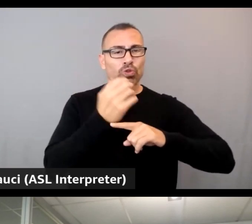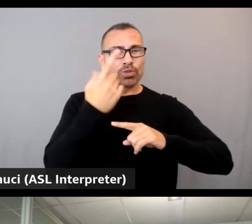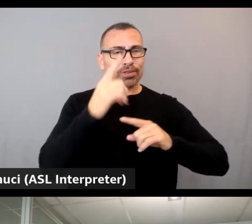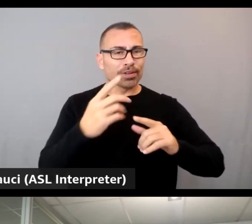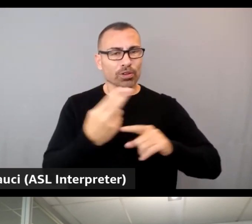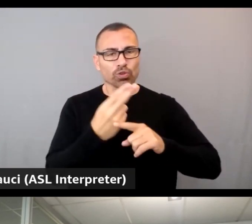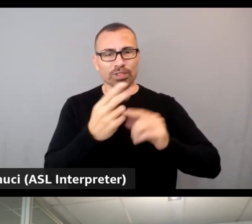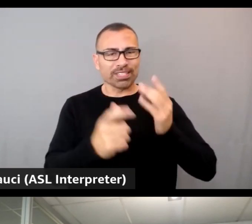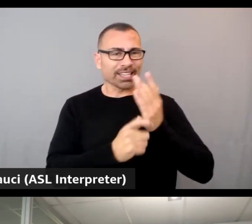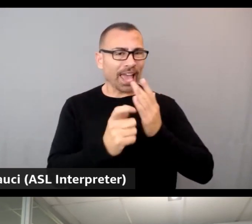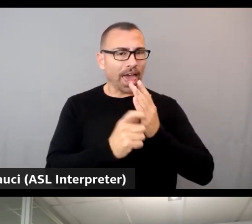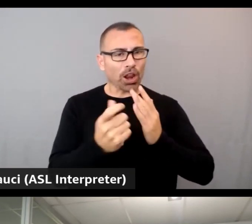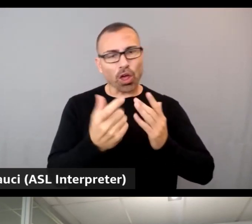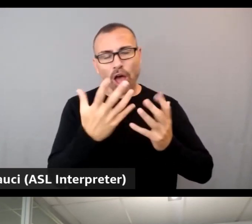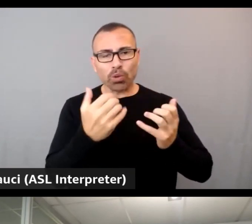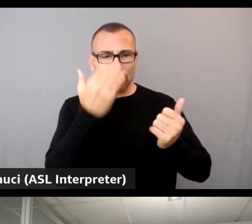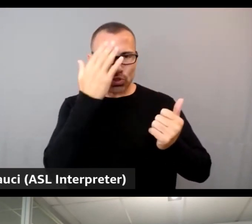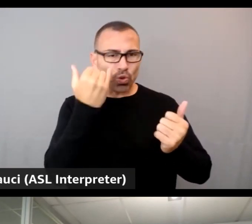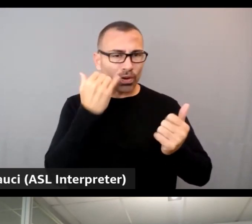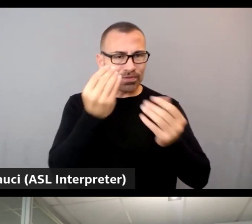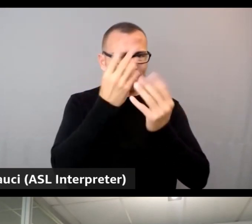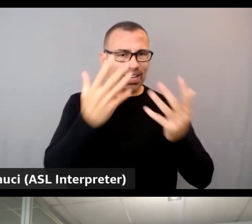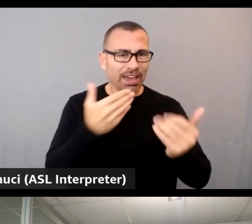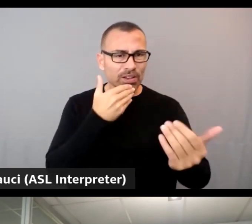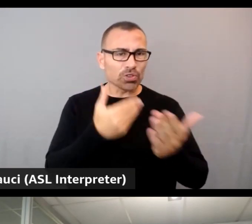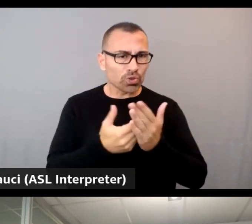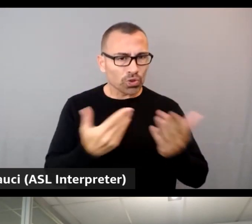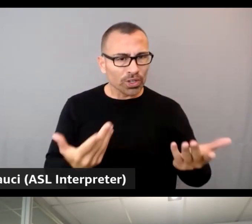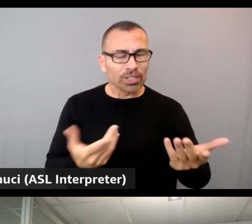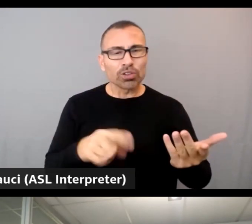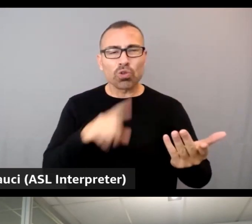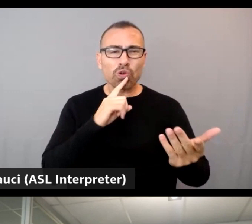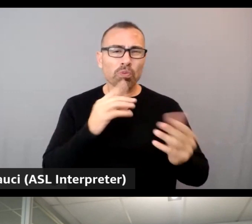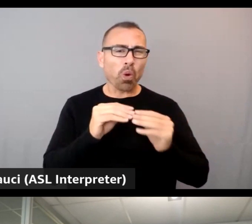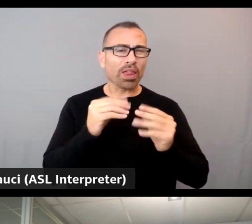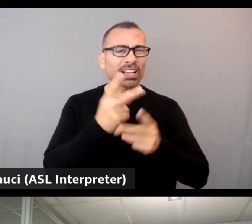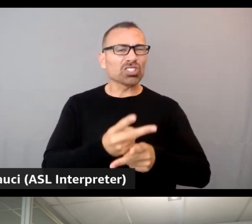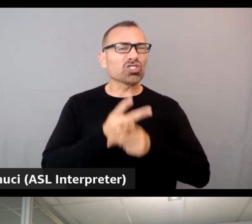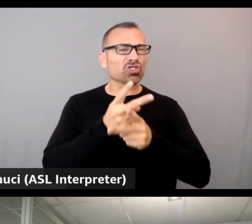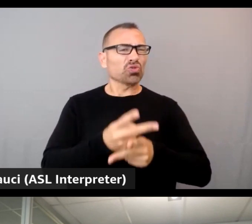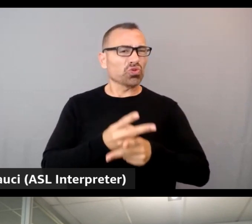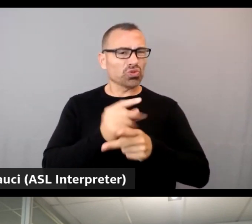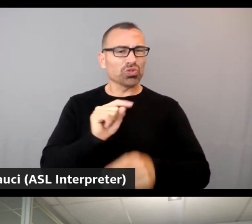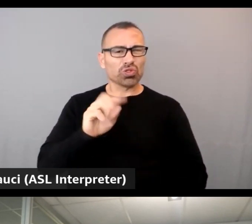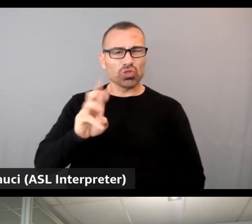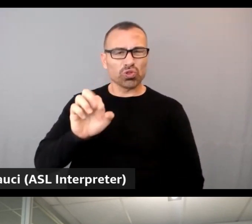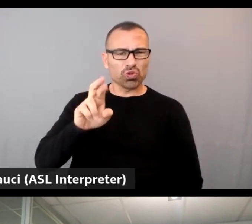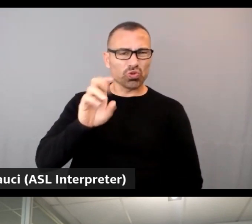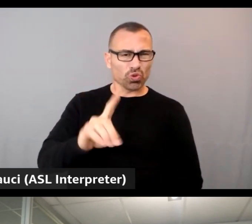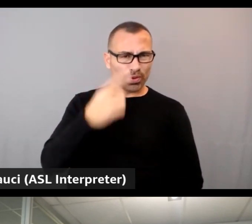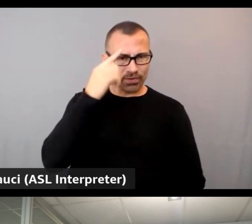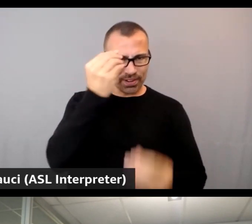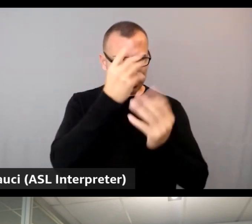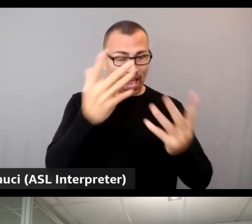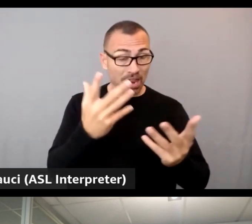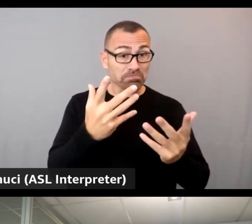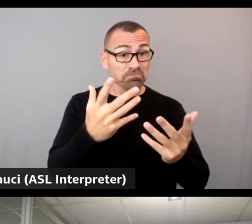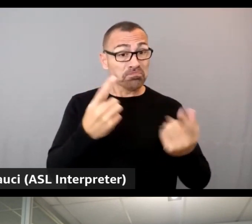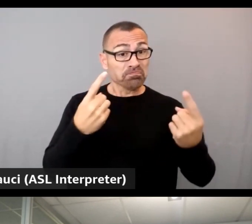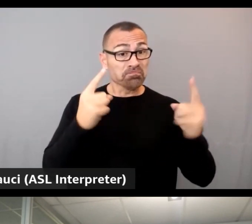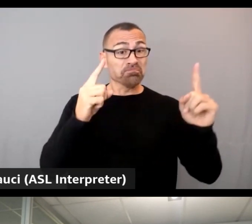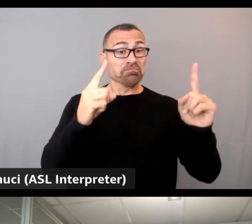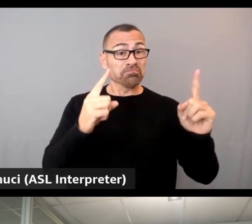bunch of data and just wants to know if it's good, and you're more of like a data steward type persona, it works for you. And then if you are more of